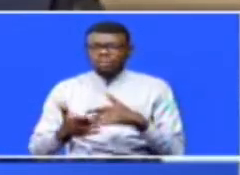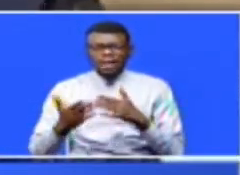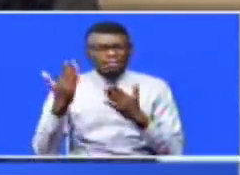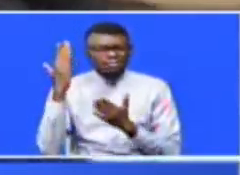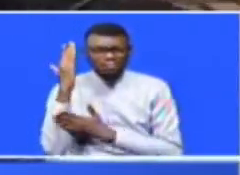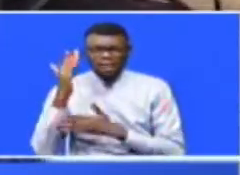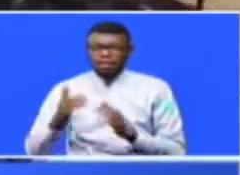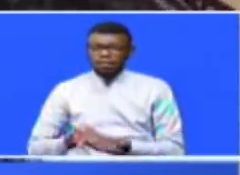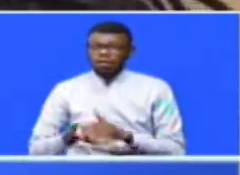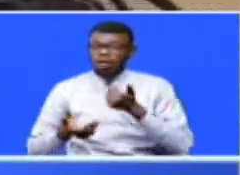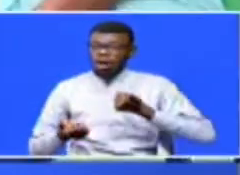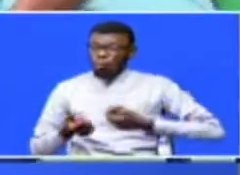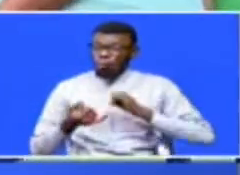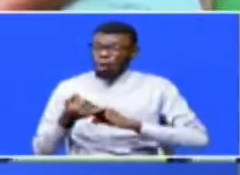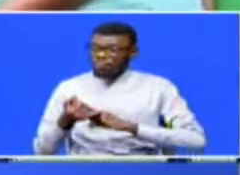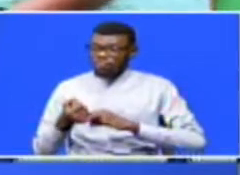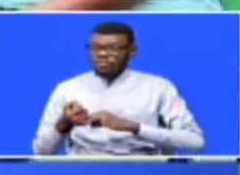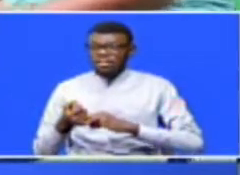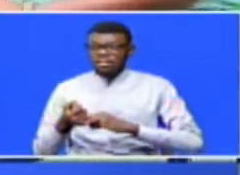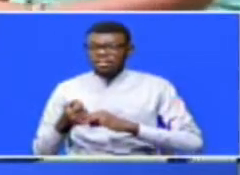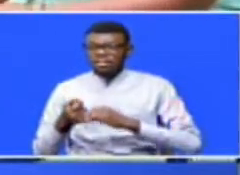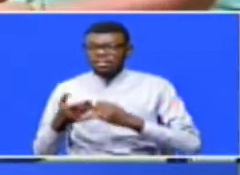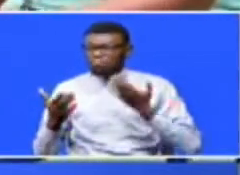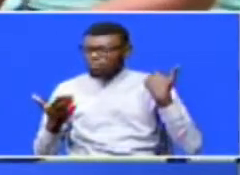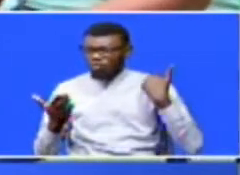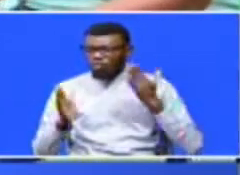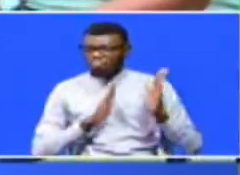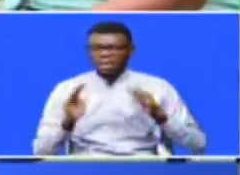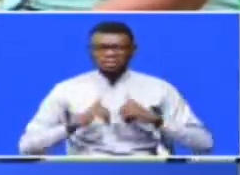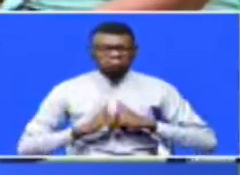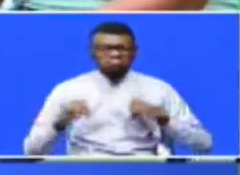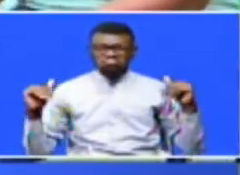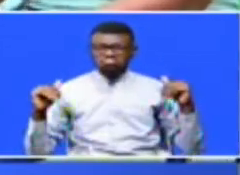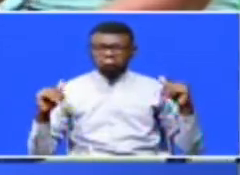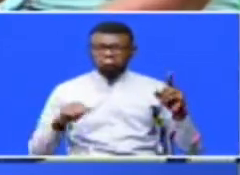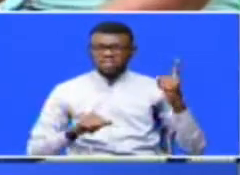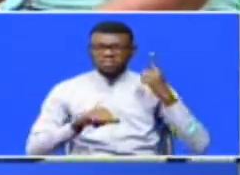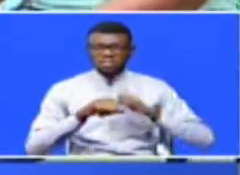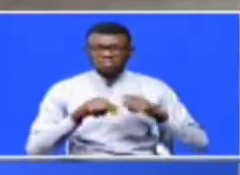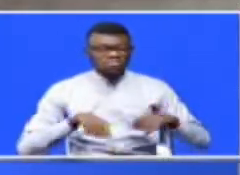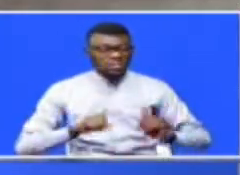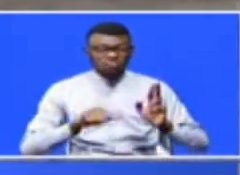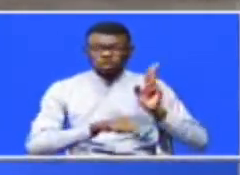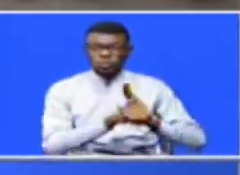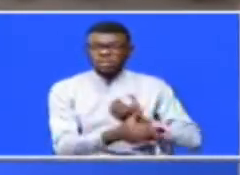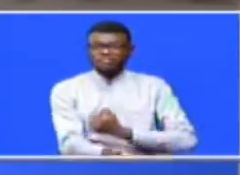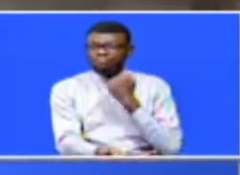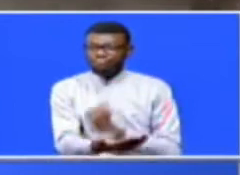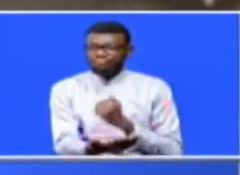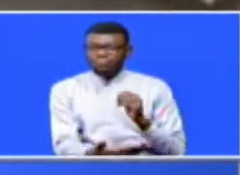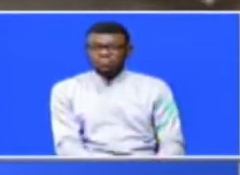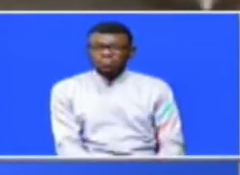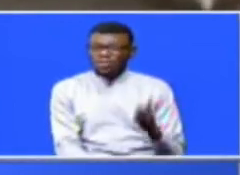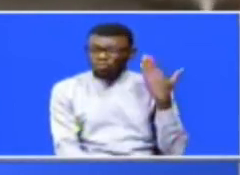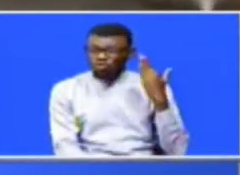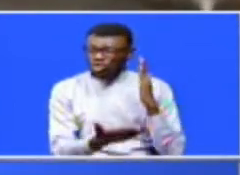from his wife of 12 years, who had threatened to leave the marriage the first time he started using. Less did I know it was